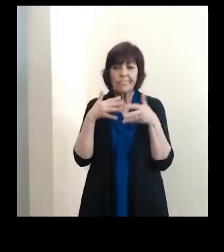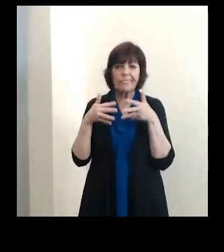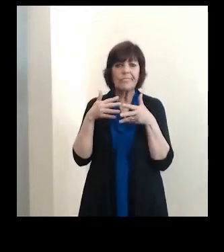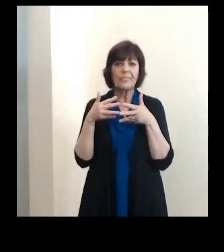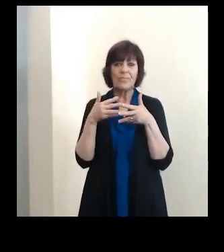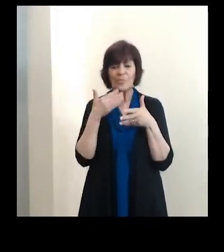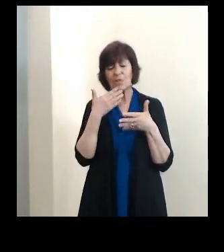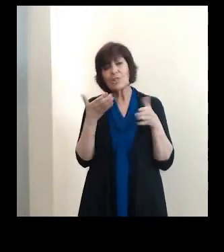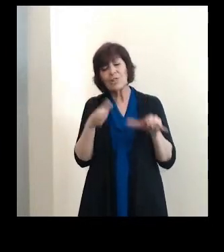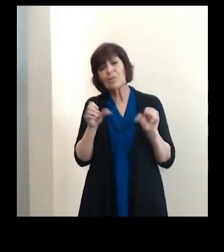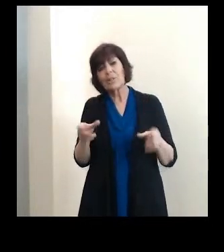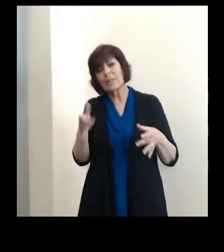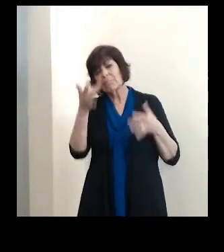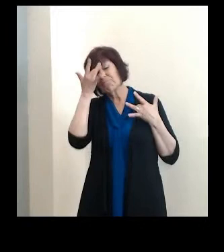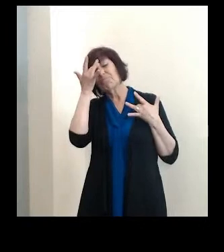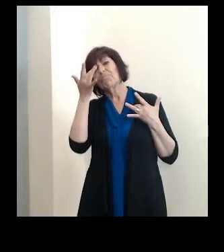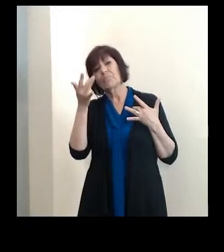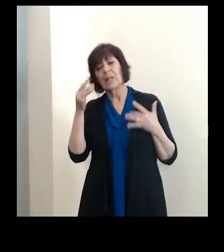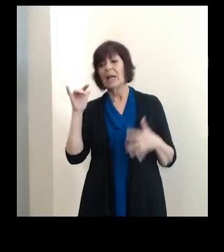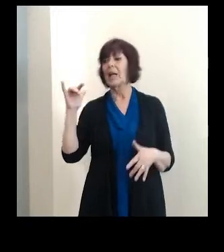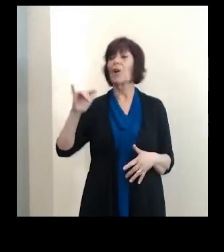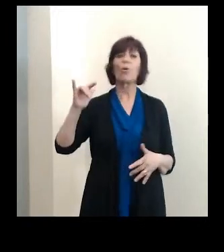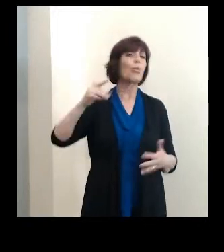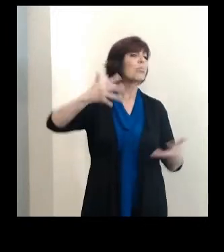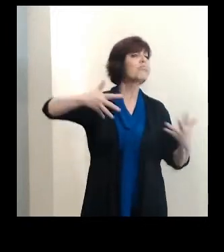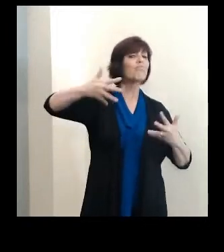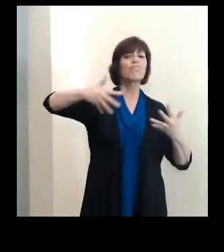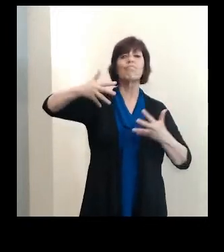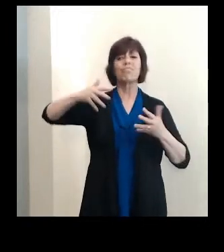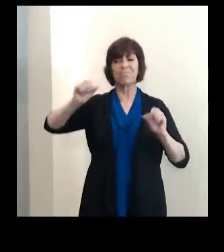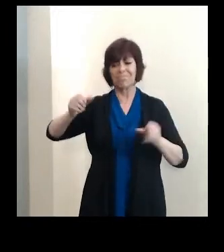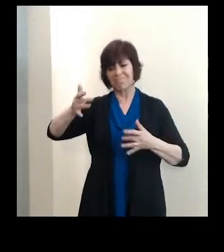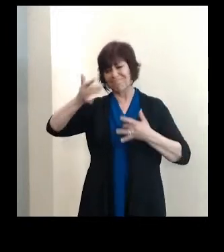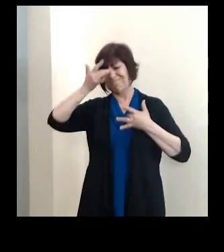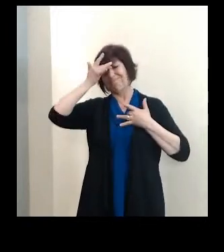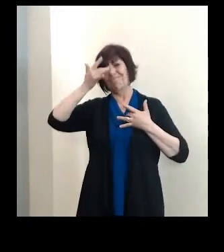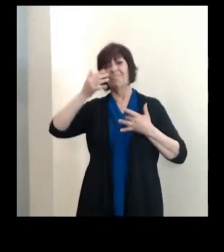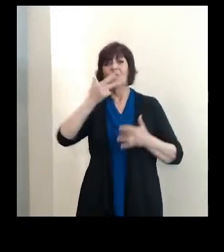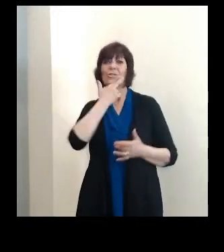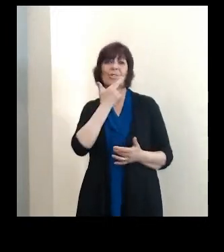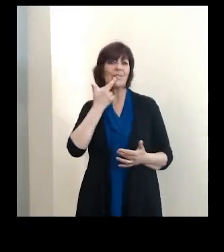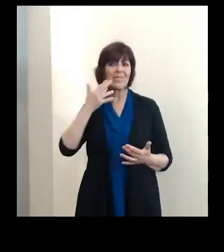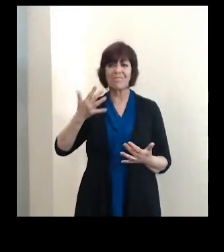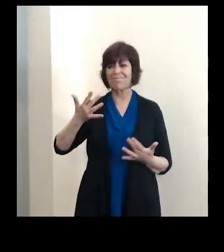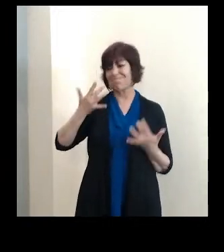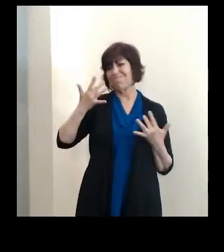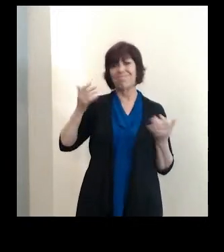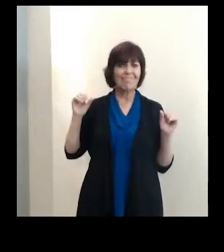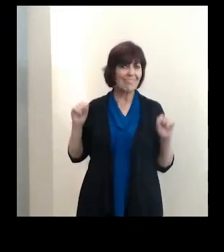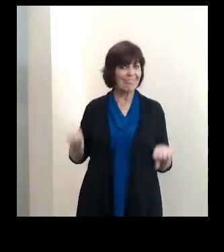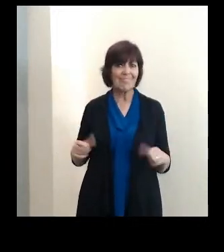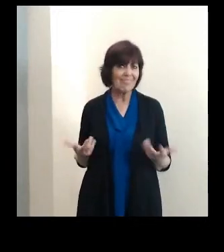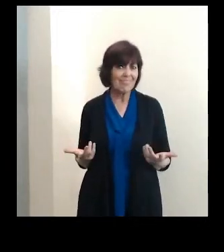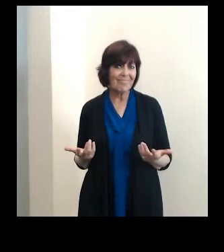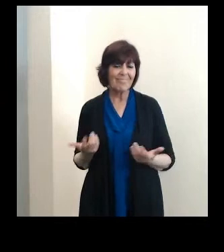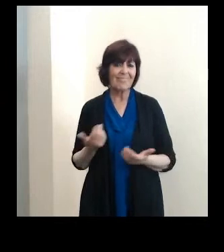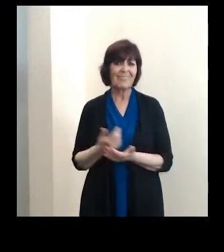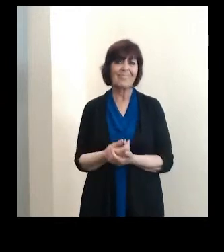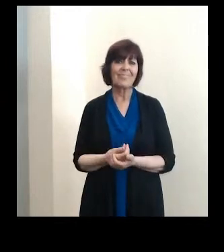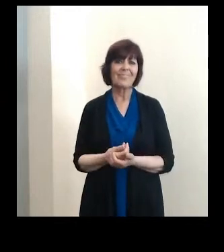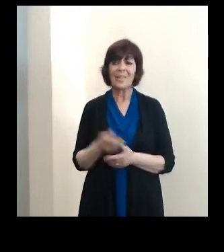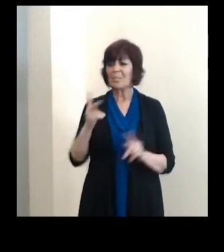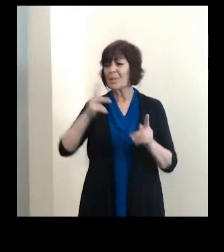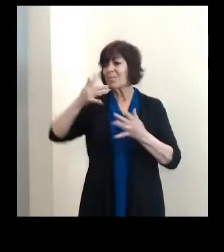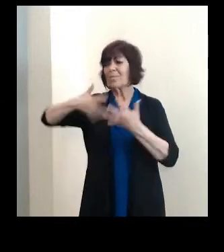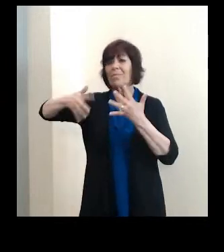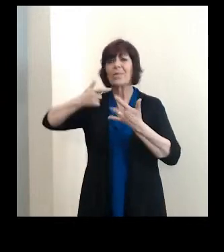catching it. If you're in an airport, a busy airport, there's a chance of catching it. If you're at a restaurant in an area where people are unmasked, where they